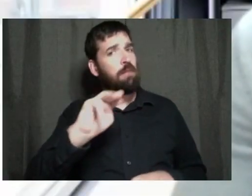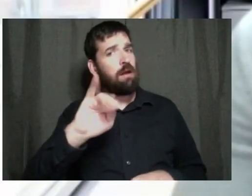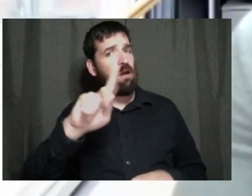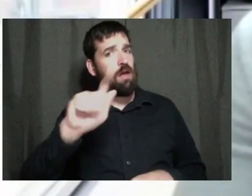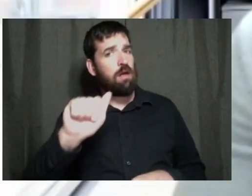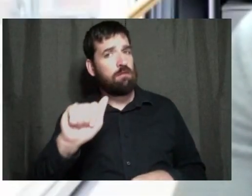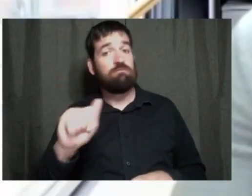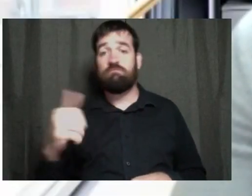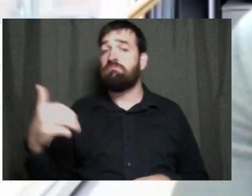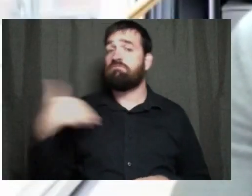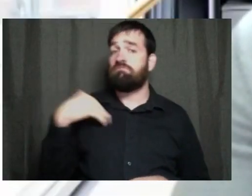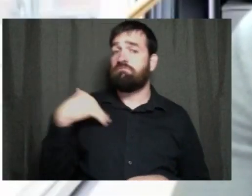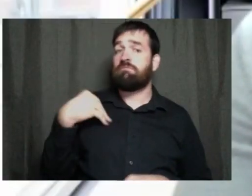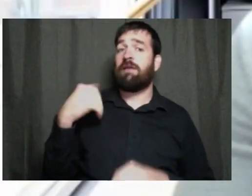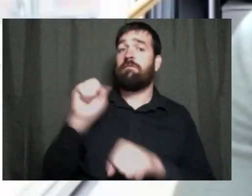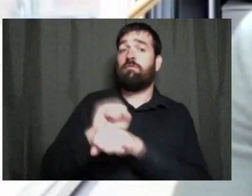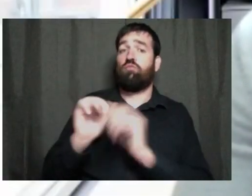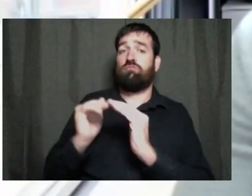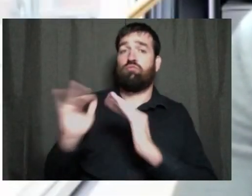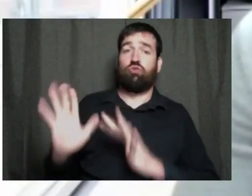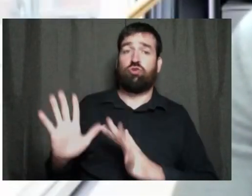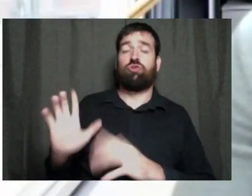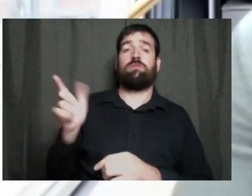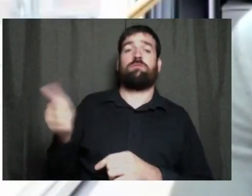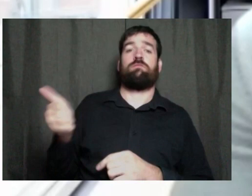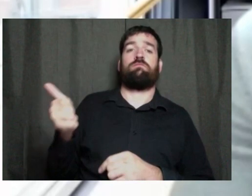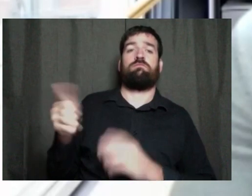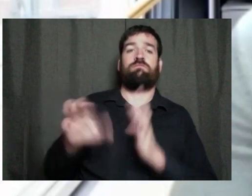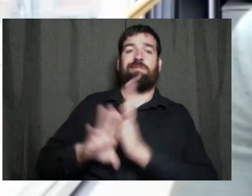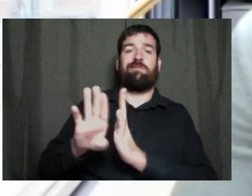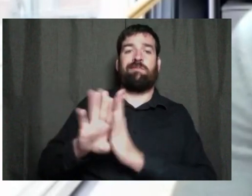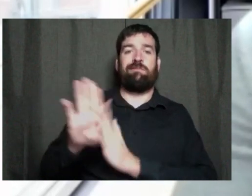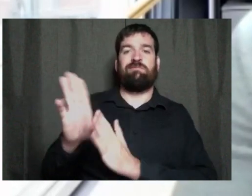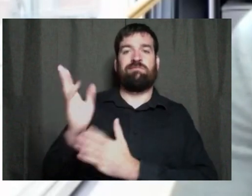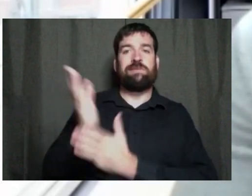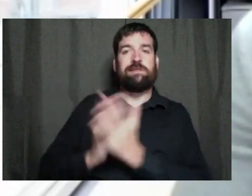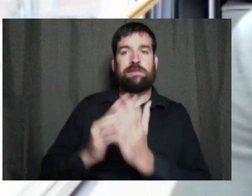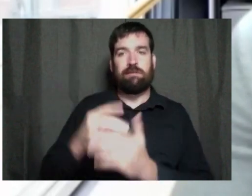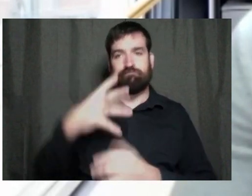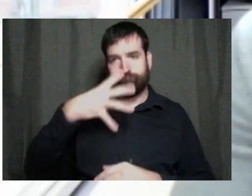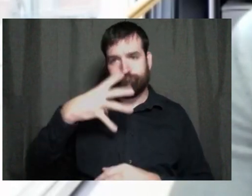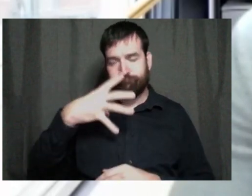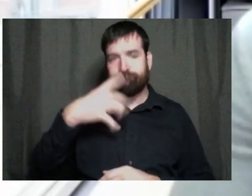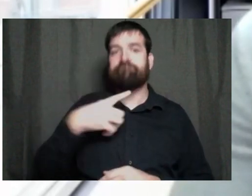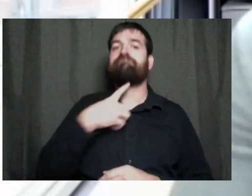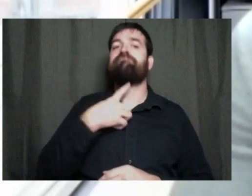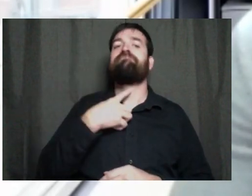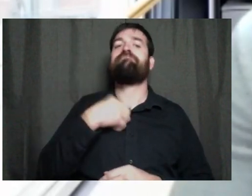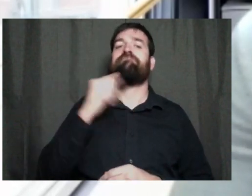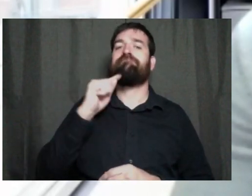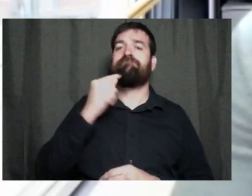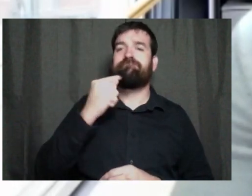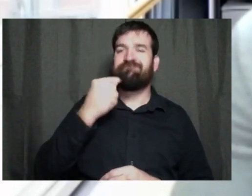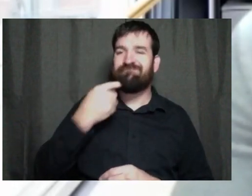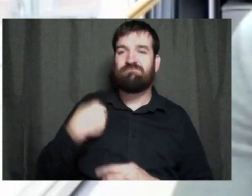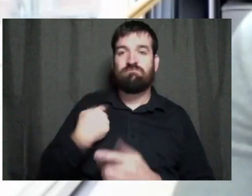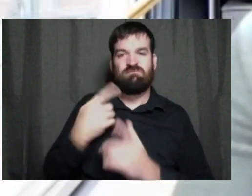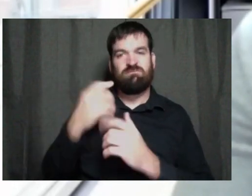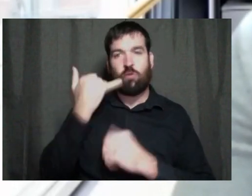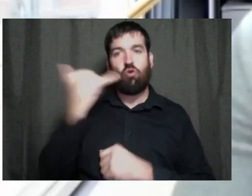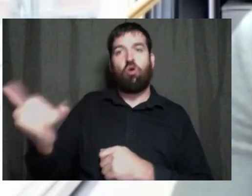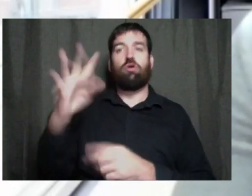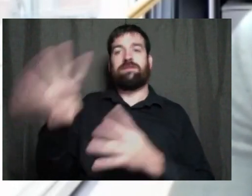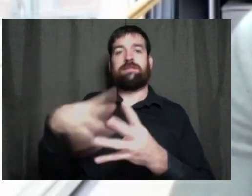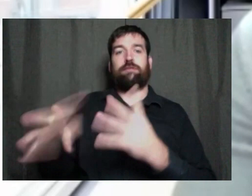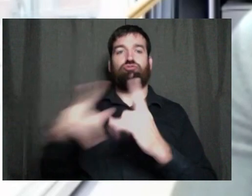a colleague who last week developed a runny nose, little sore throat, and was able to actually call and get the test done within the same day. So